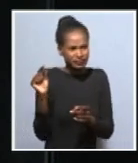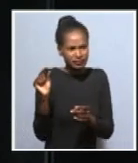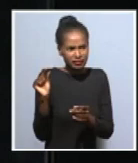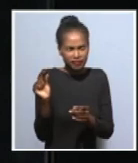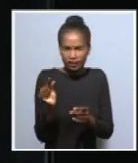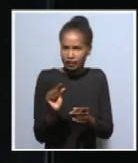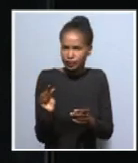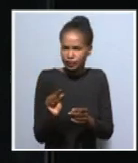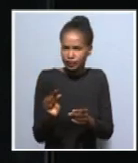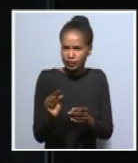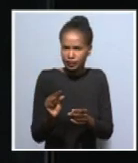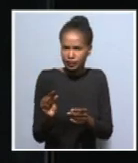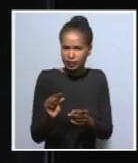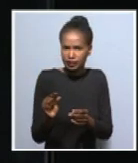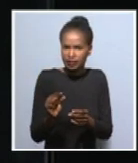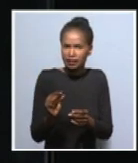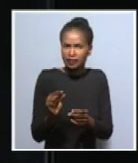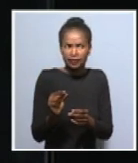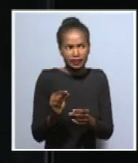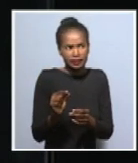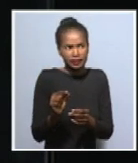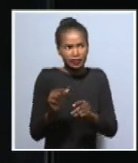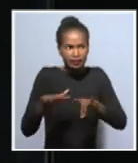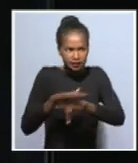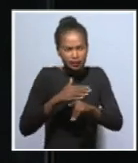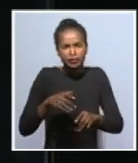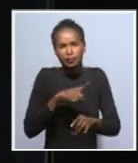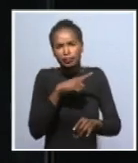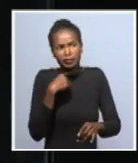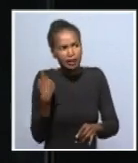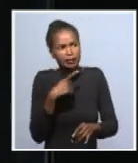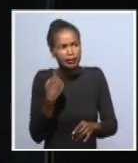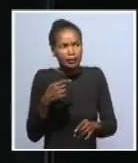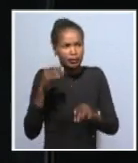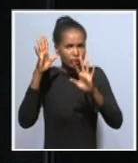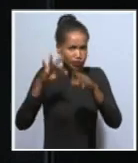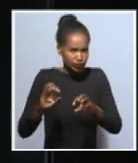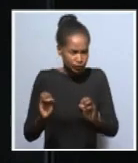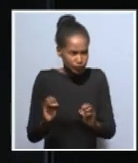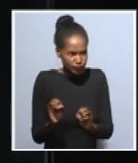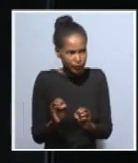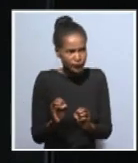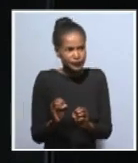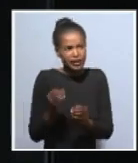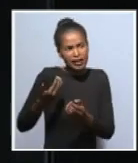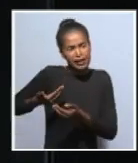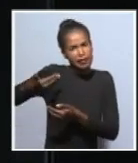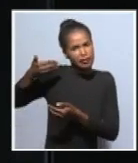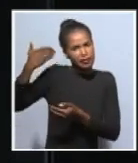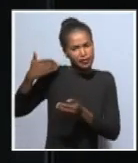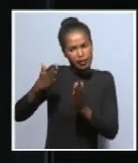that is worrisome. Because we have all these lucrative, deals that we have launched with